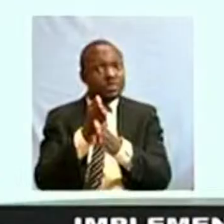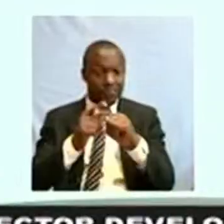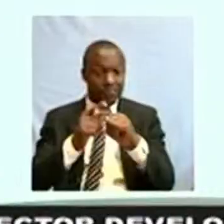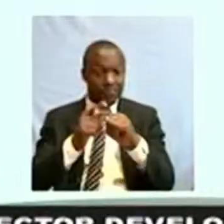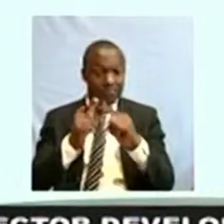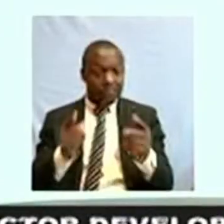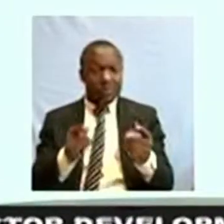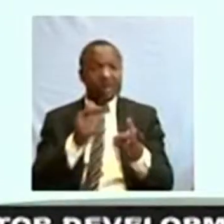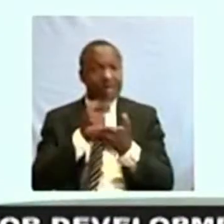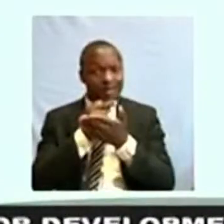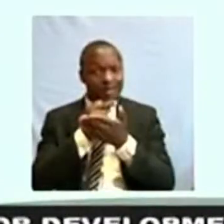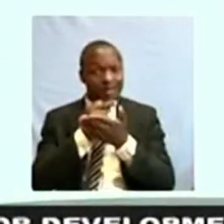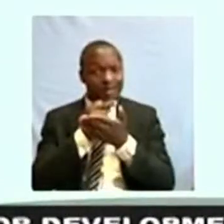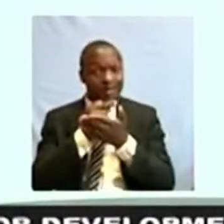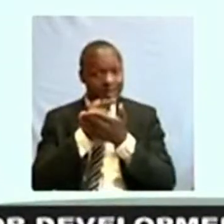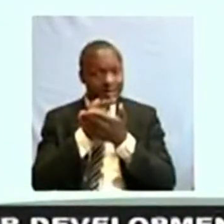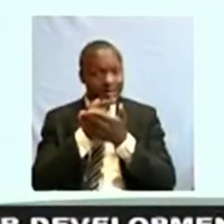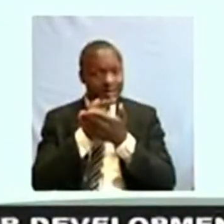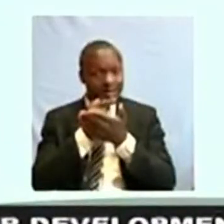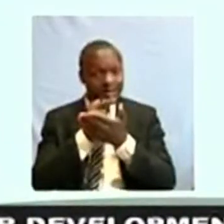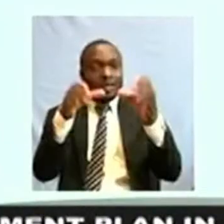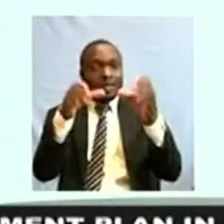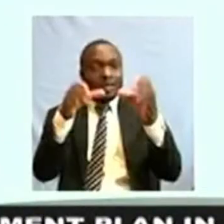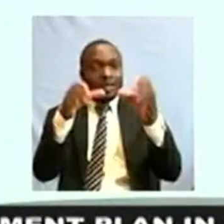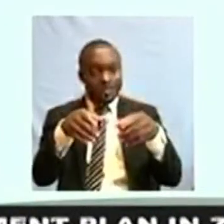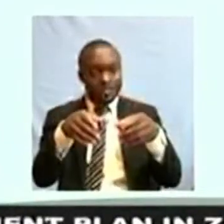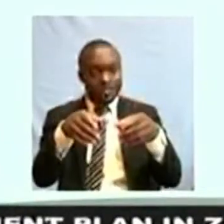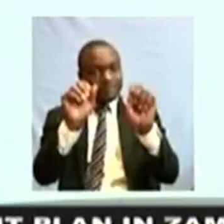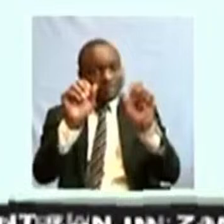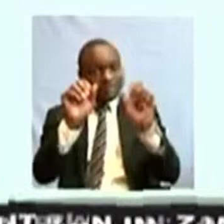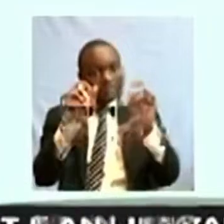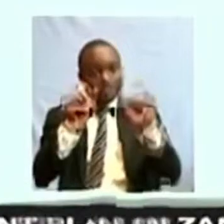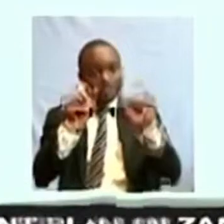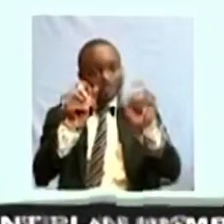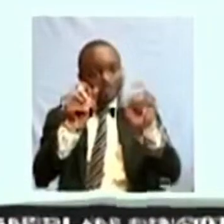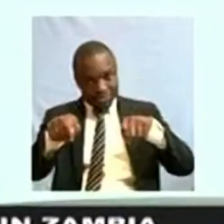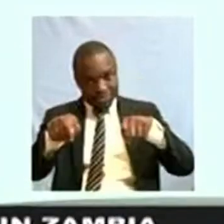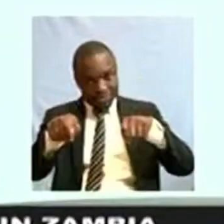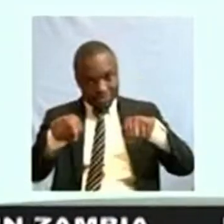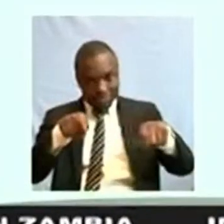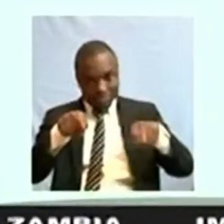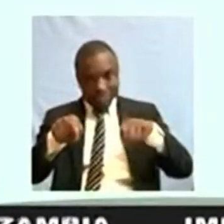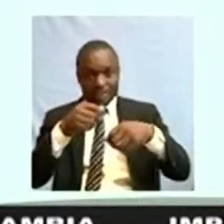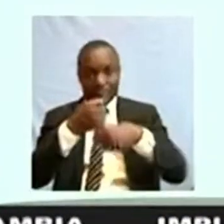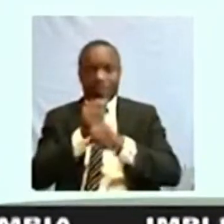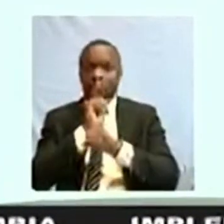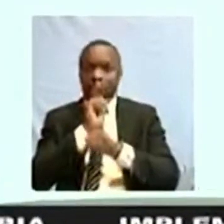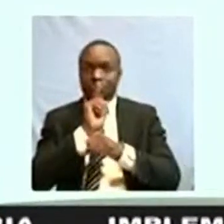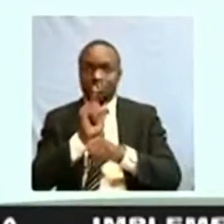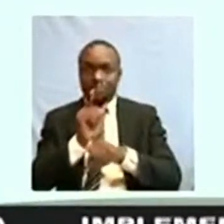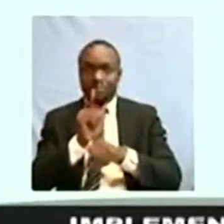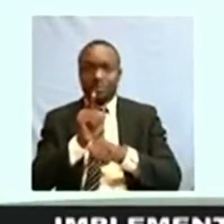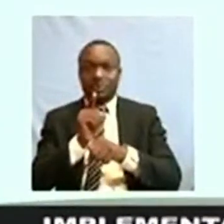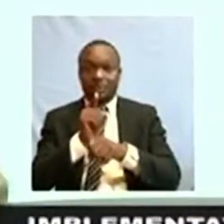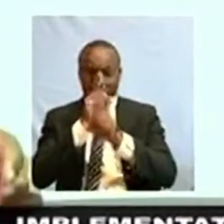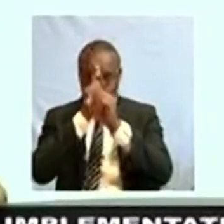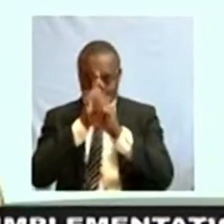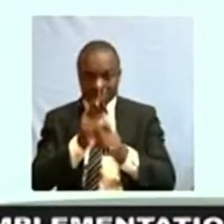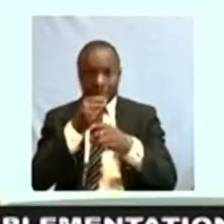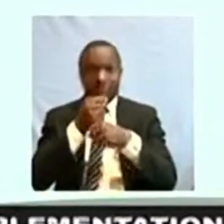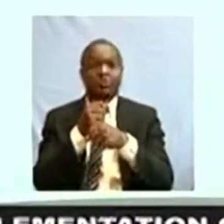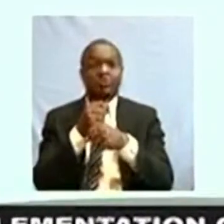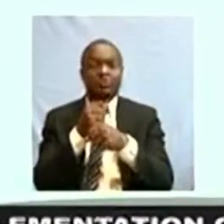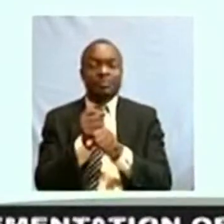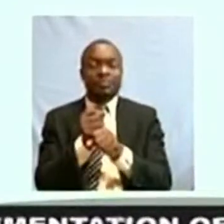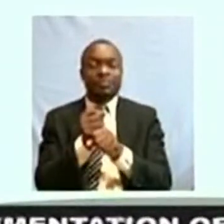the grants are coming so that we control to make sure like the decisions that are made in the council